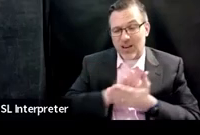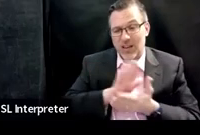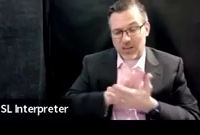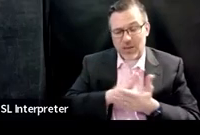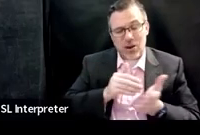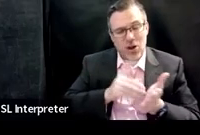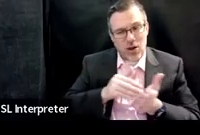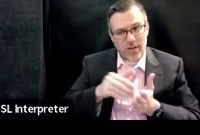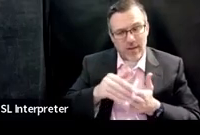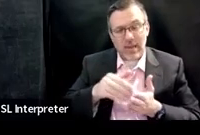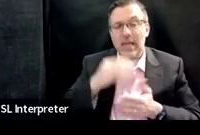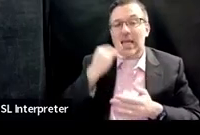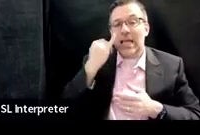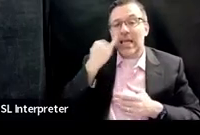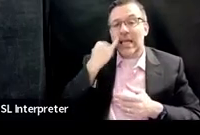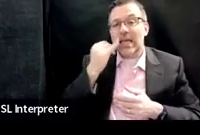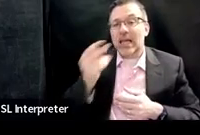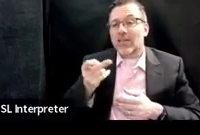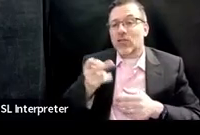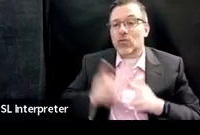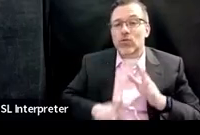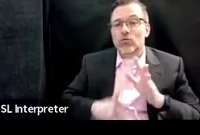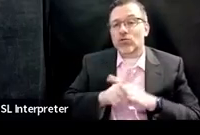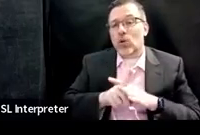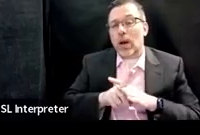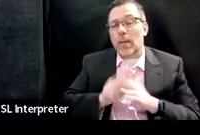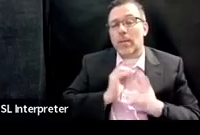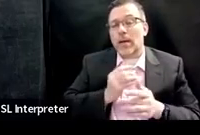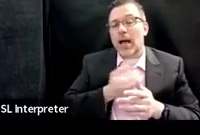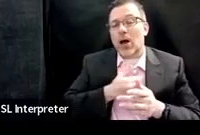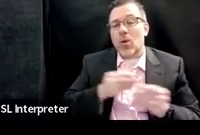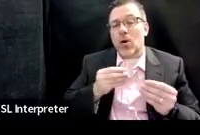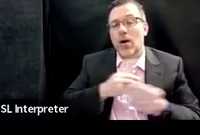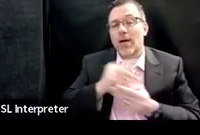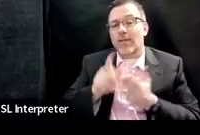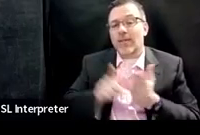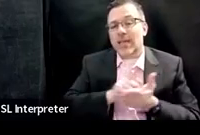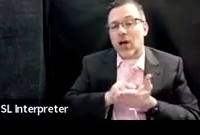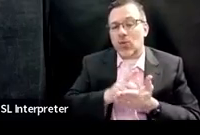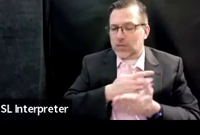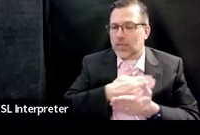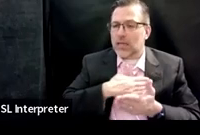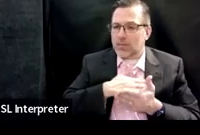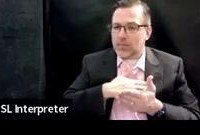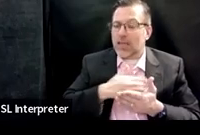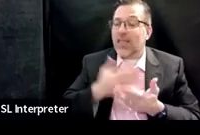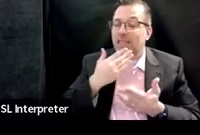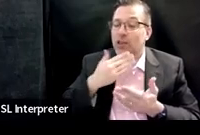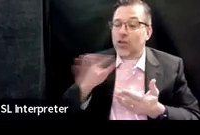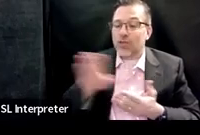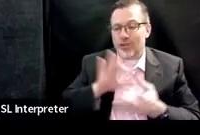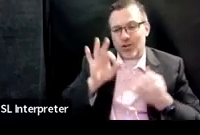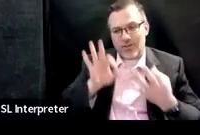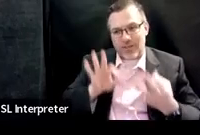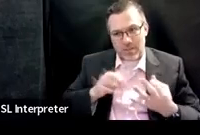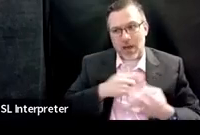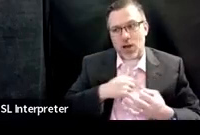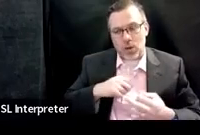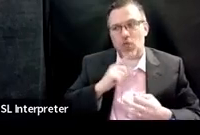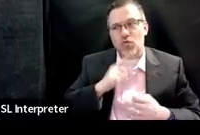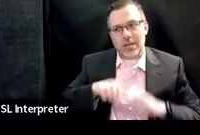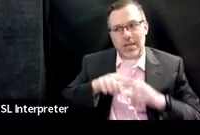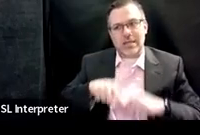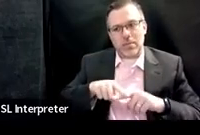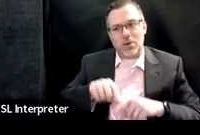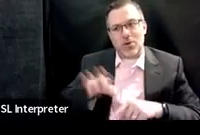who attend our office hours and give us feedback, give us specific feedback, thank you so much because we really use it. It's